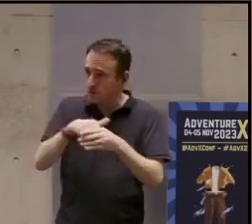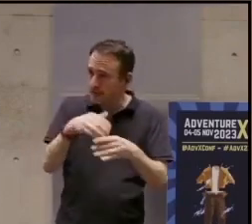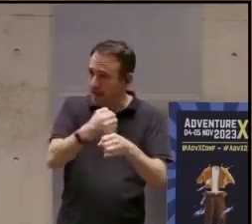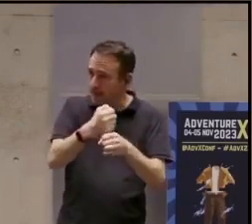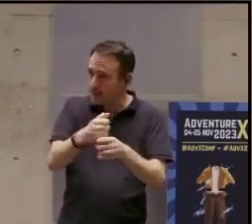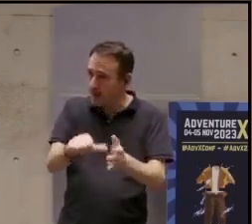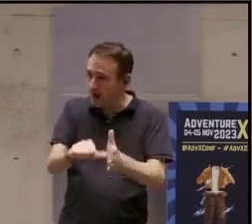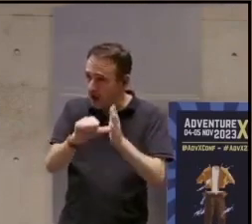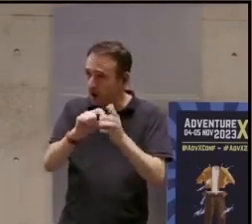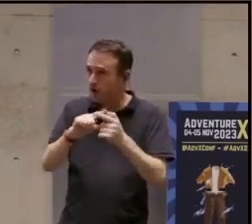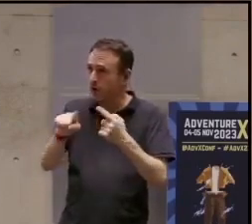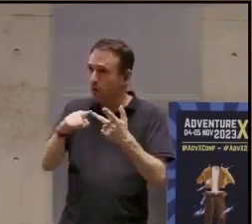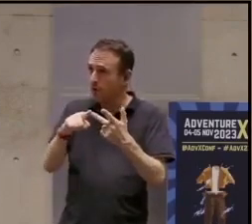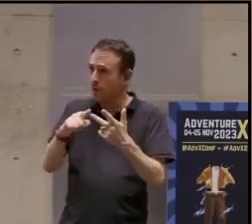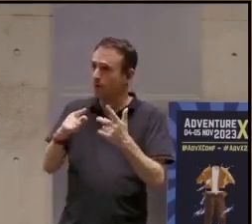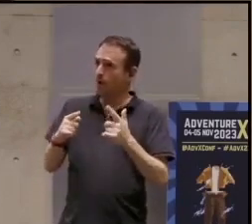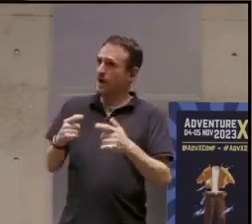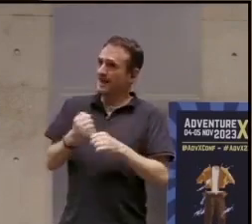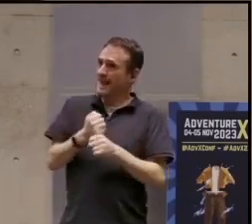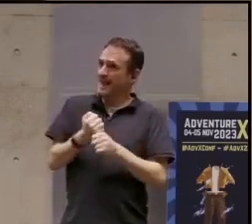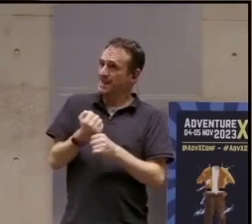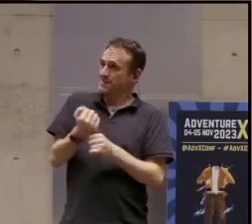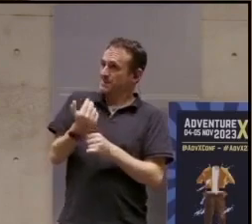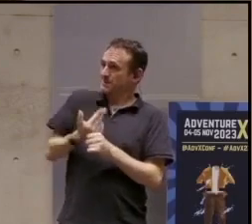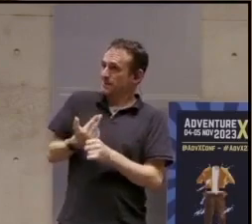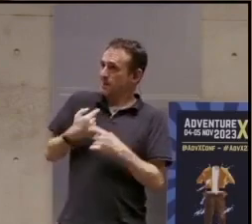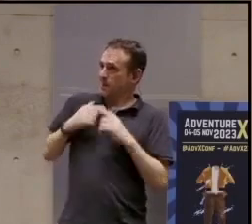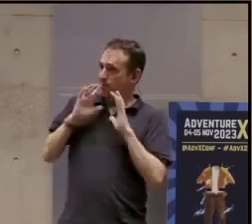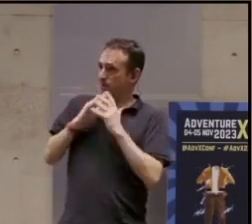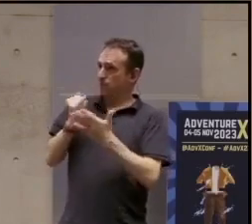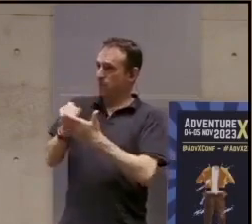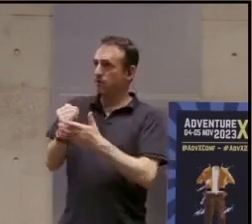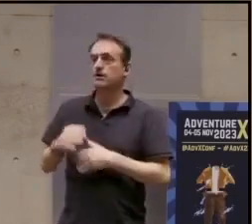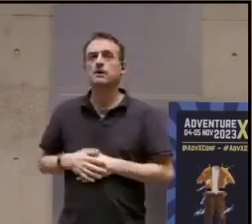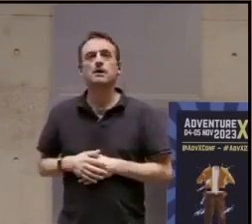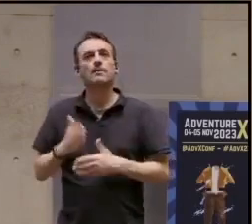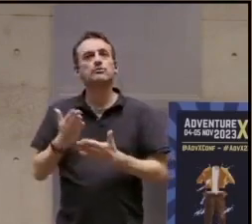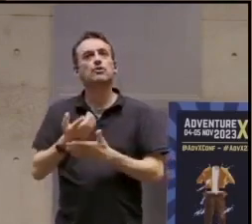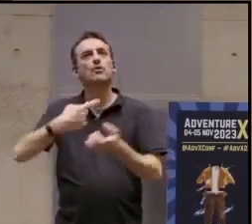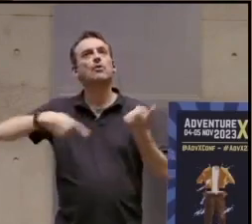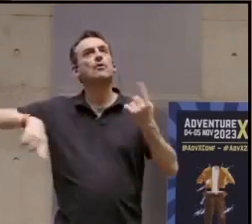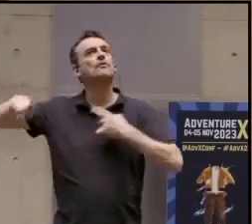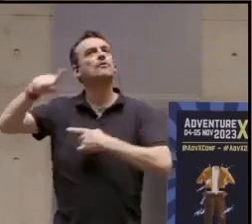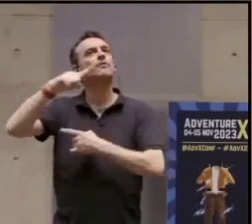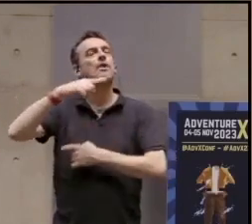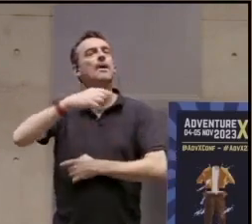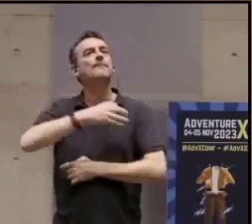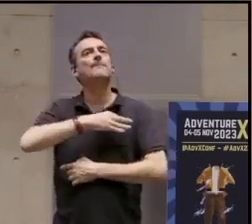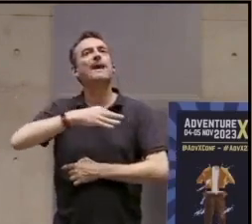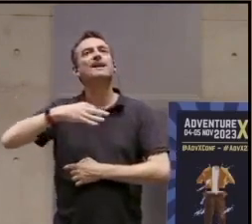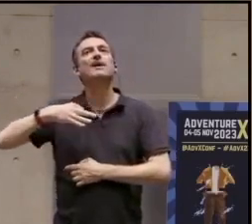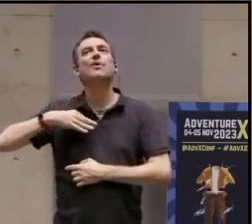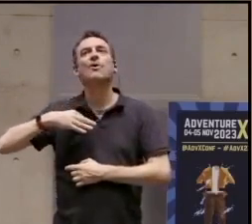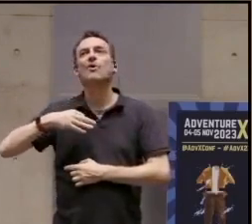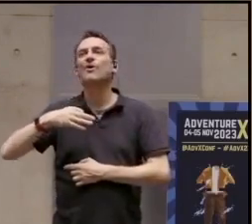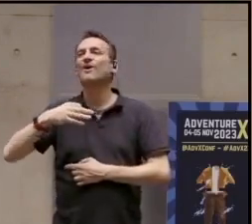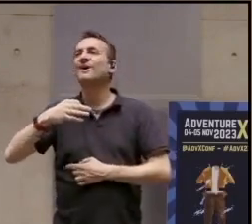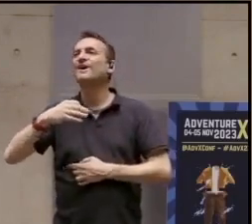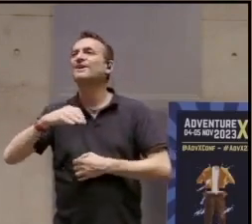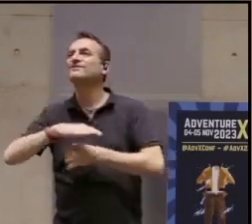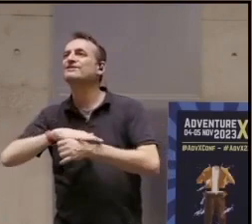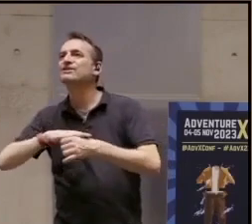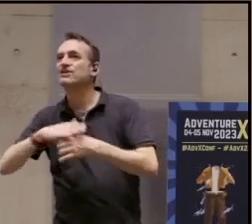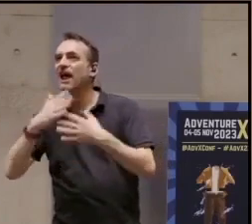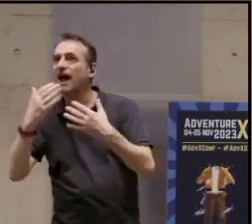But for now, I'll say that I am sure that everyone in this room has a medical condition, at least one, right? You might not know about it